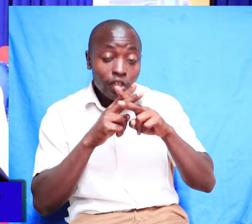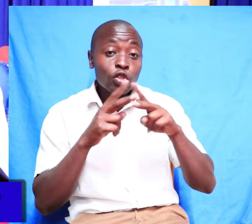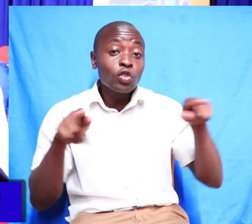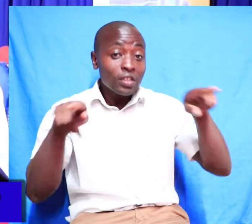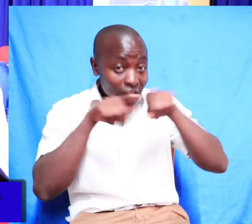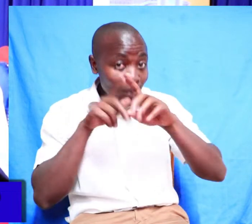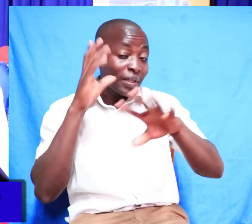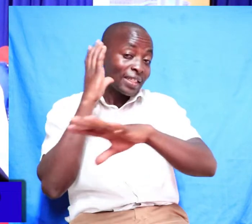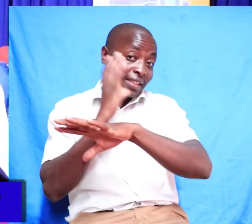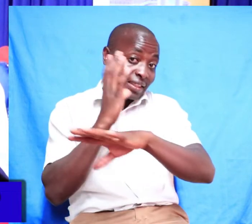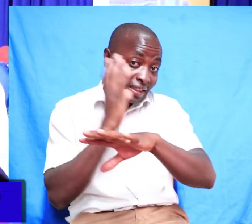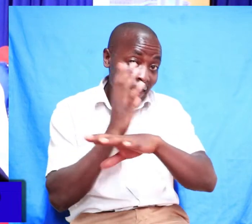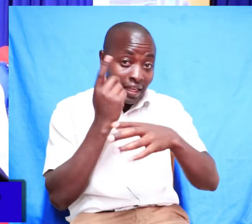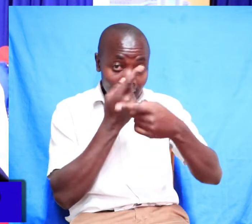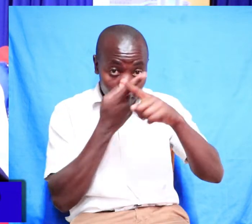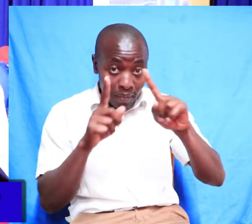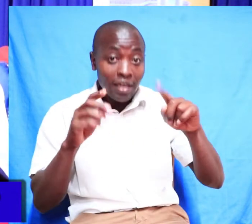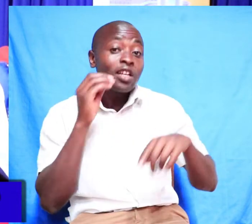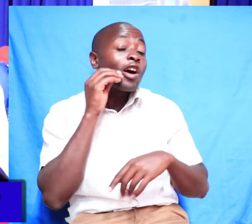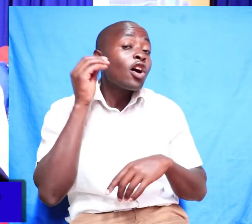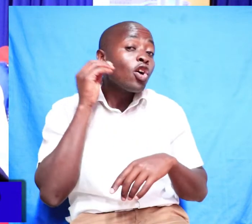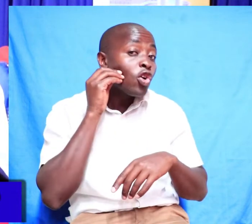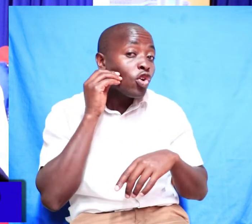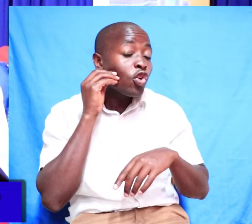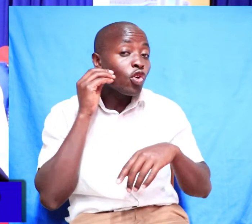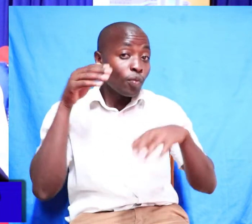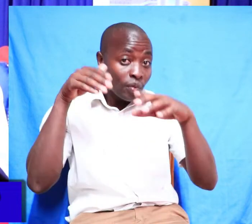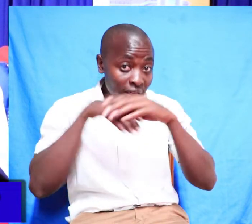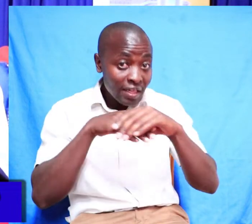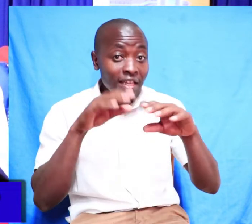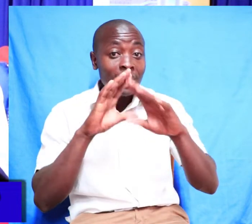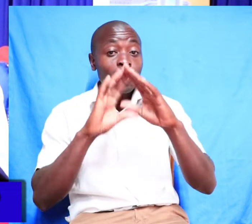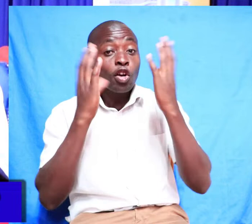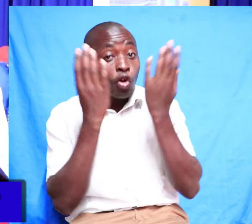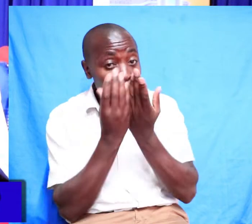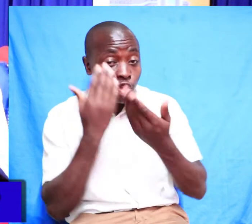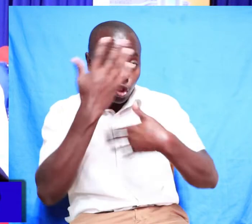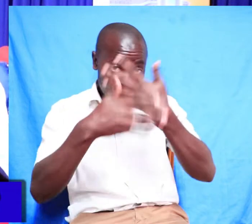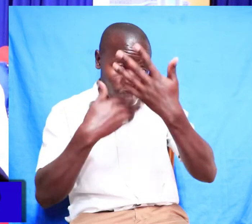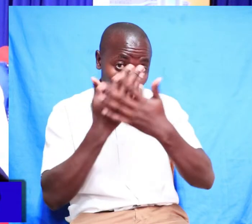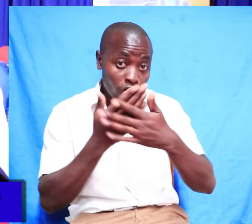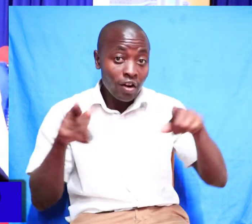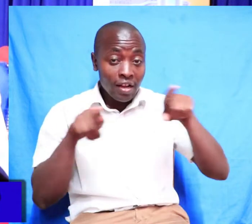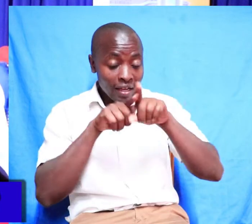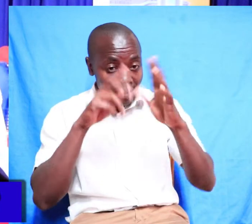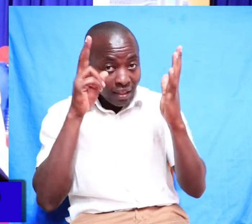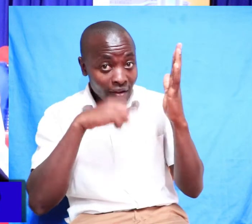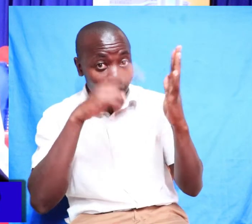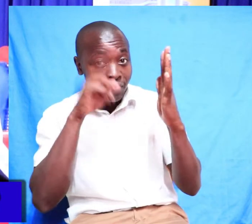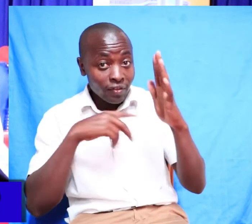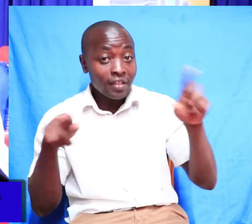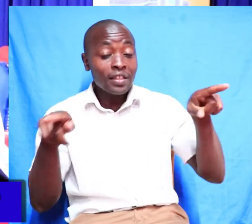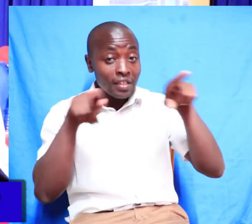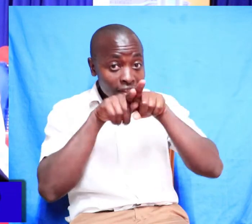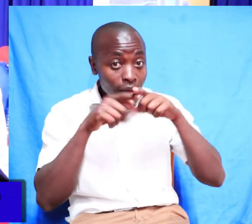in our churches, but also at homes and in our communities. And as I read the reactions of